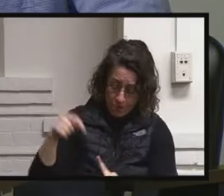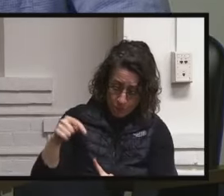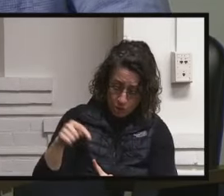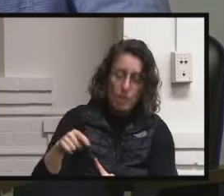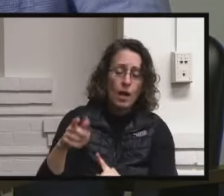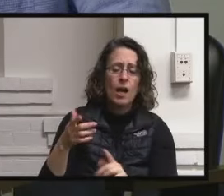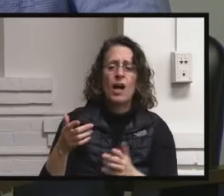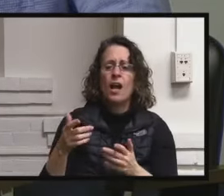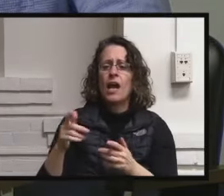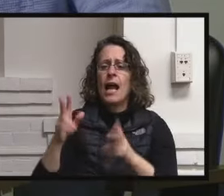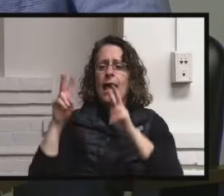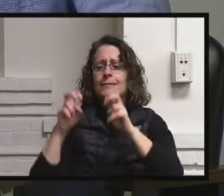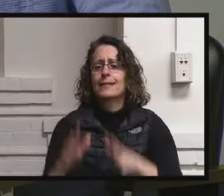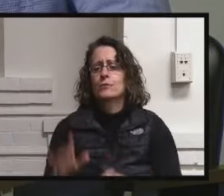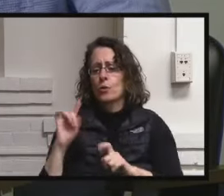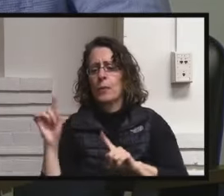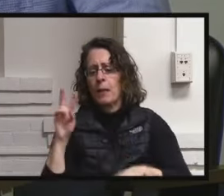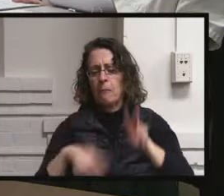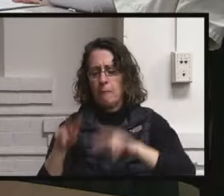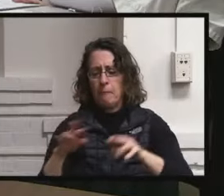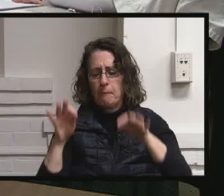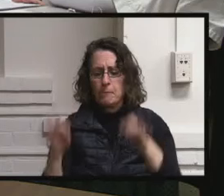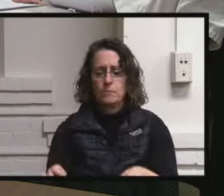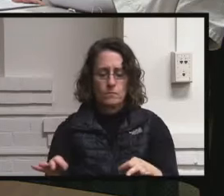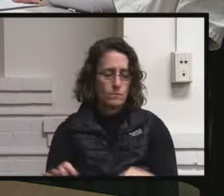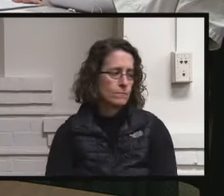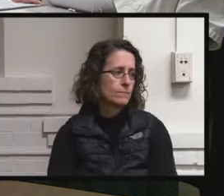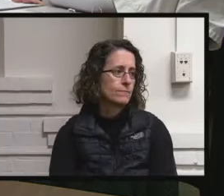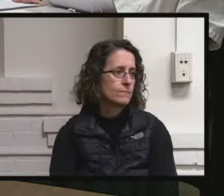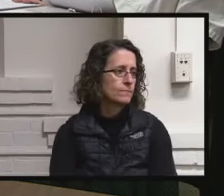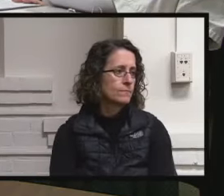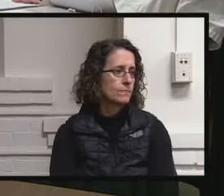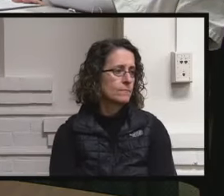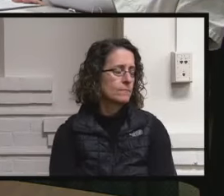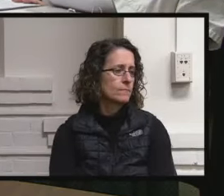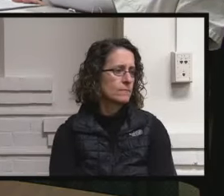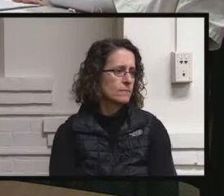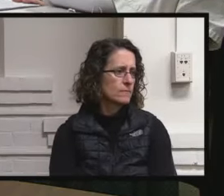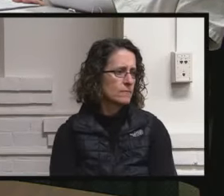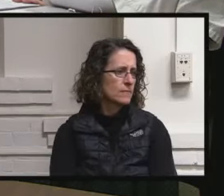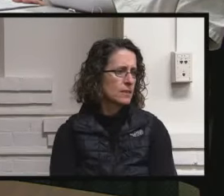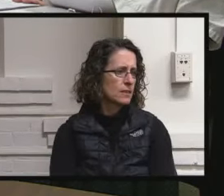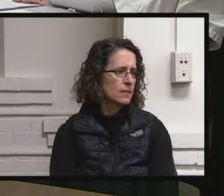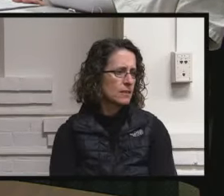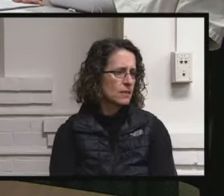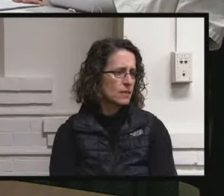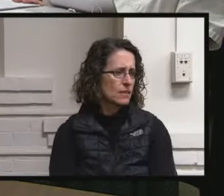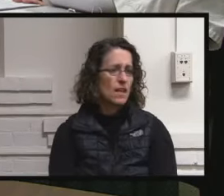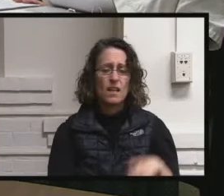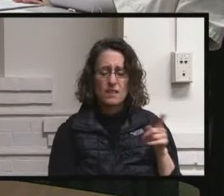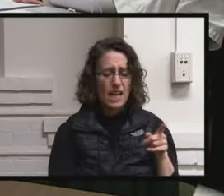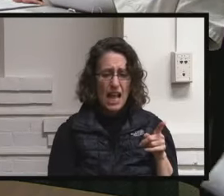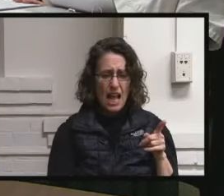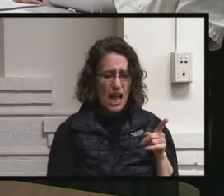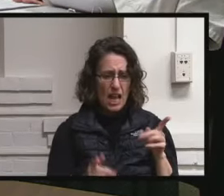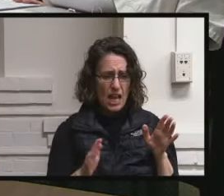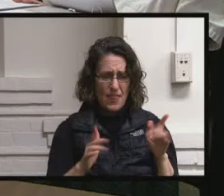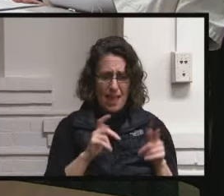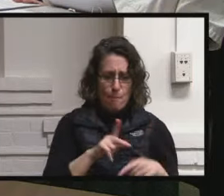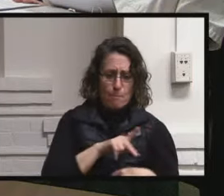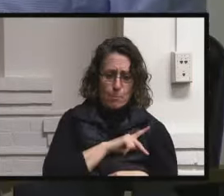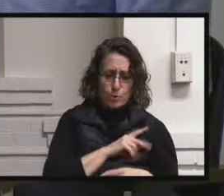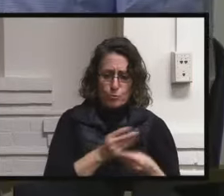project. And then, if you could talk about the business personal property tax stabilization as well.